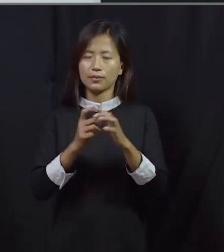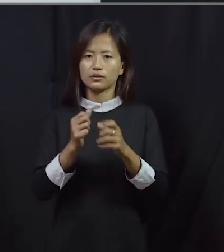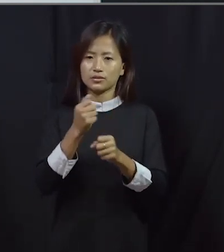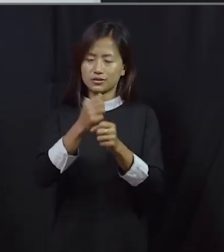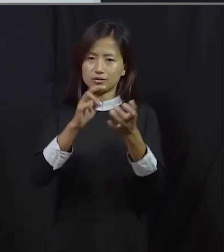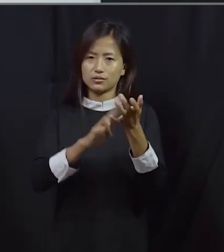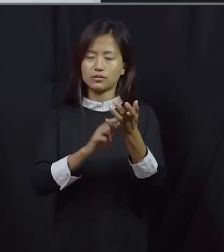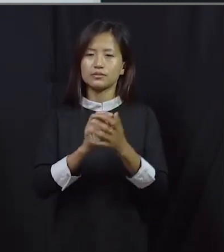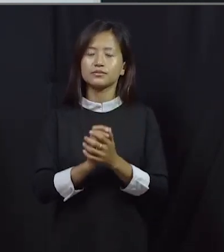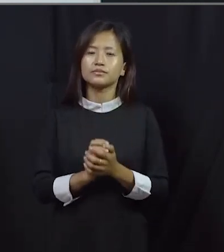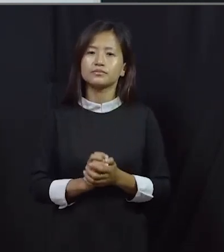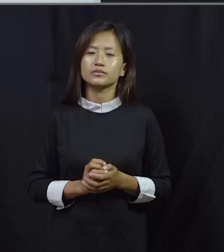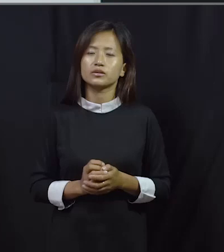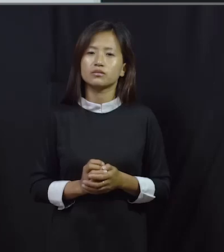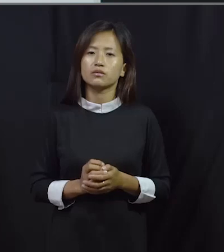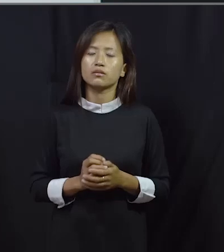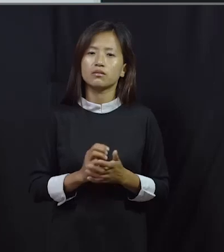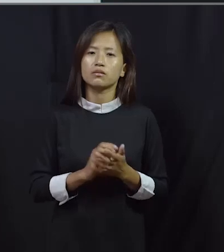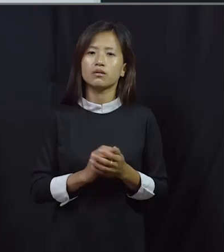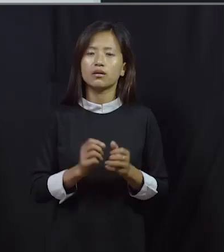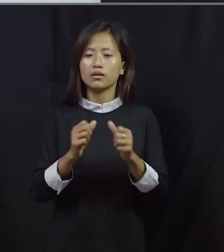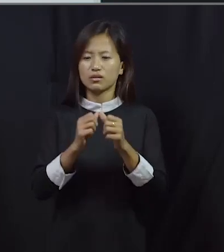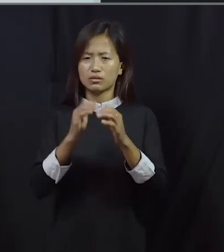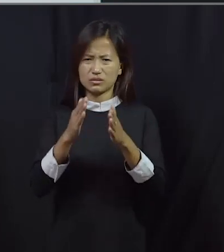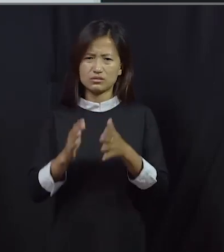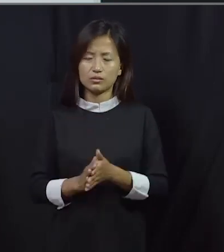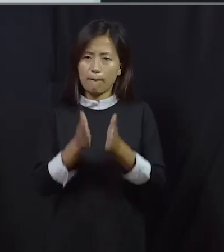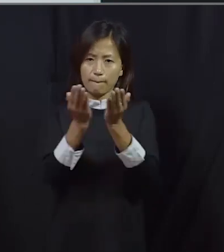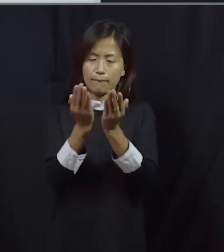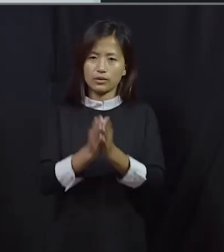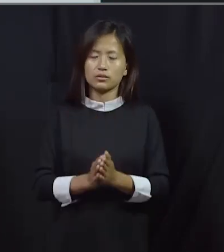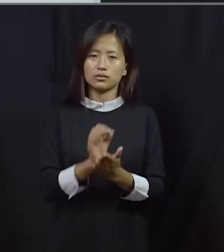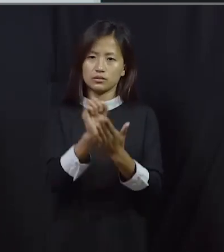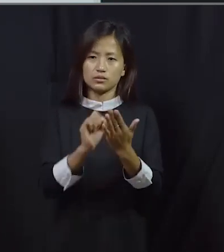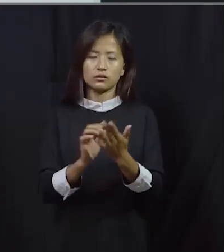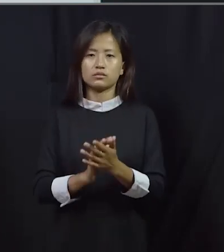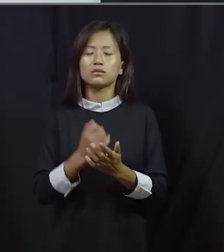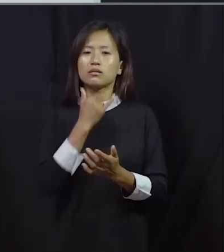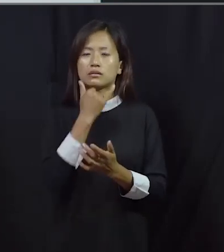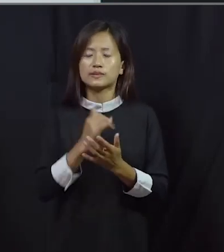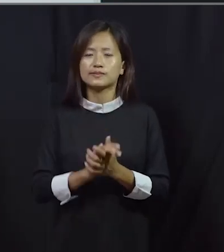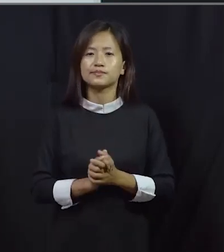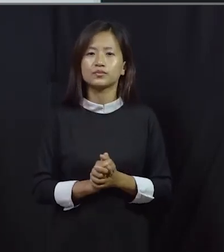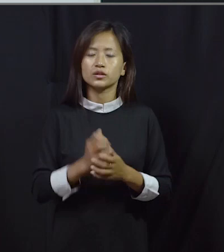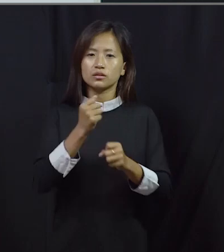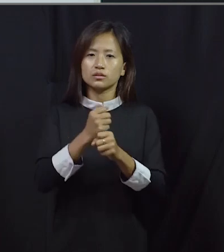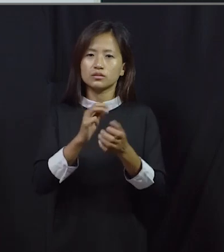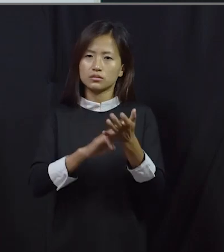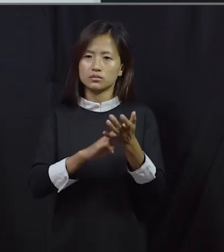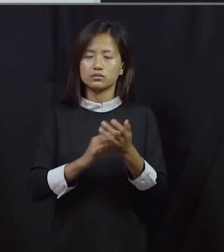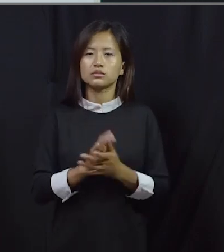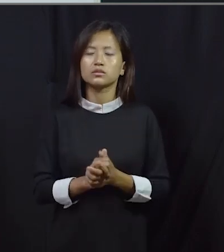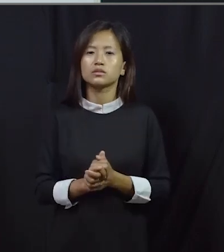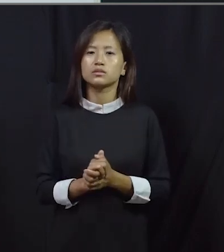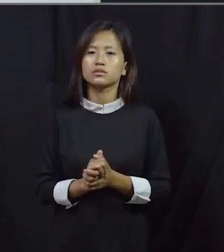ZM like this, right? Generally, this is also, according to the book, this is wrong. Okay, we should not write the unit, write the gram unit like this,